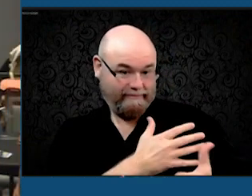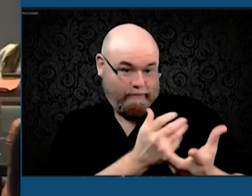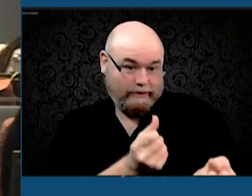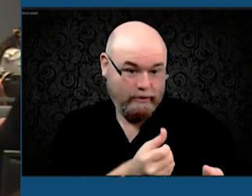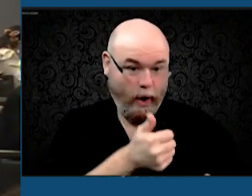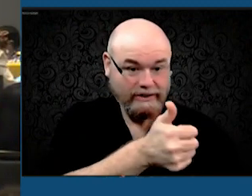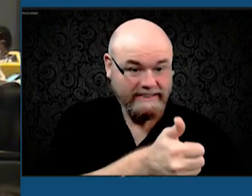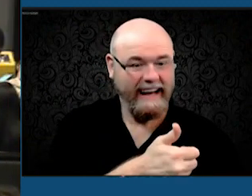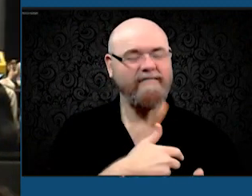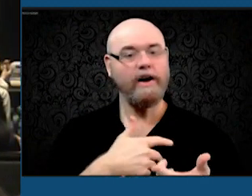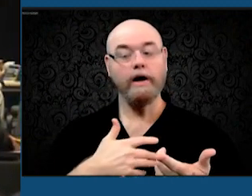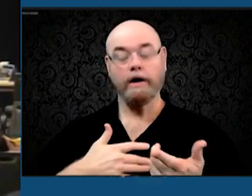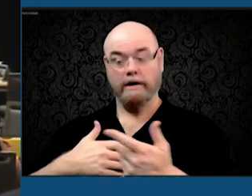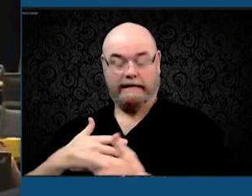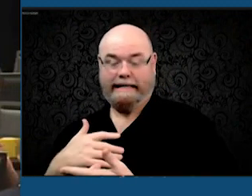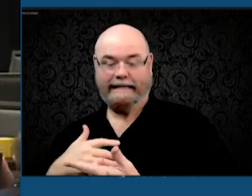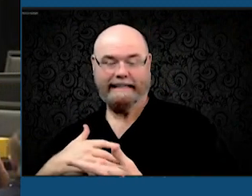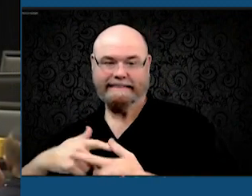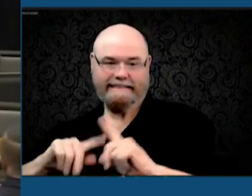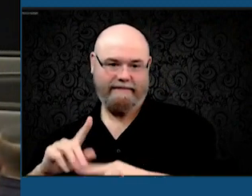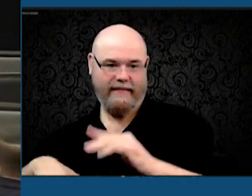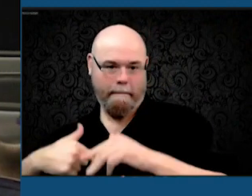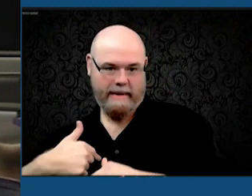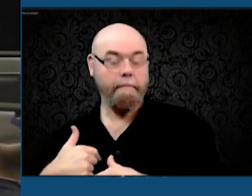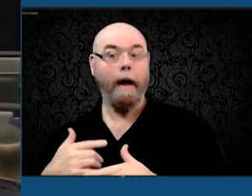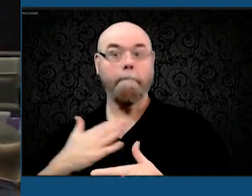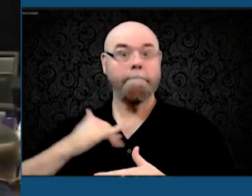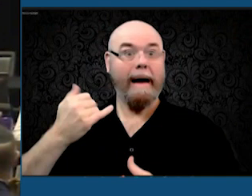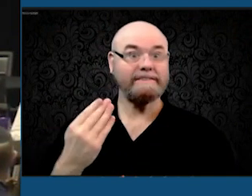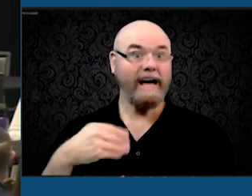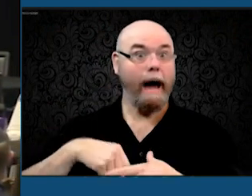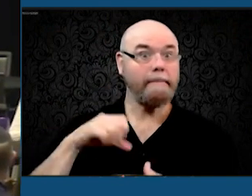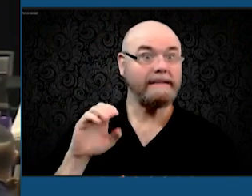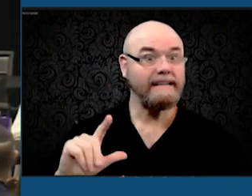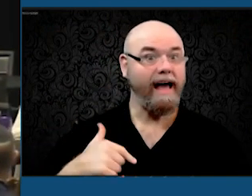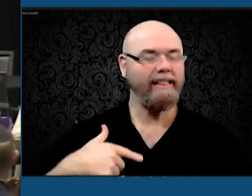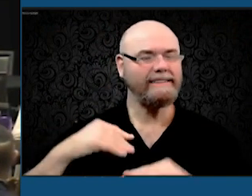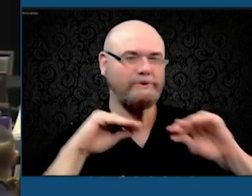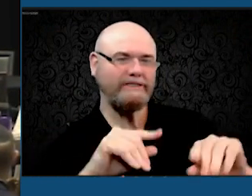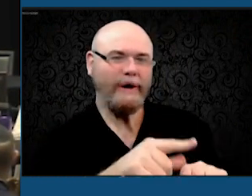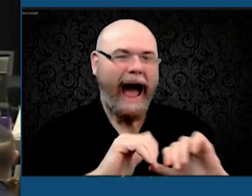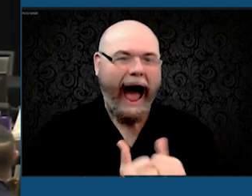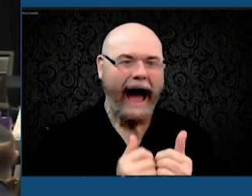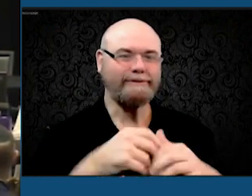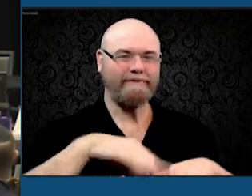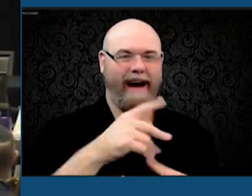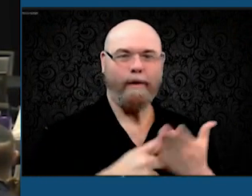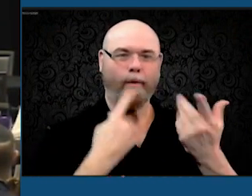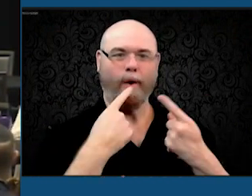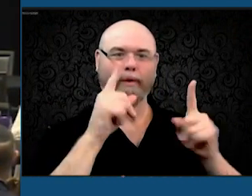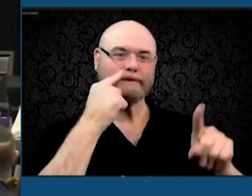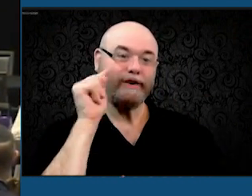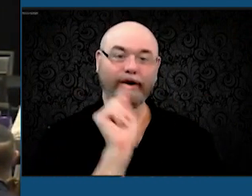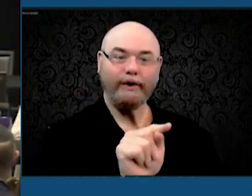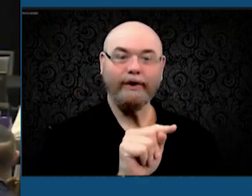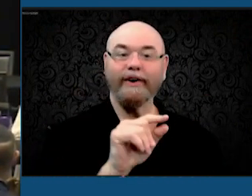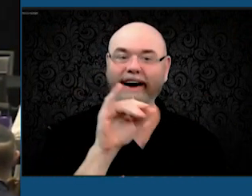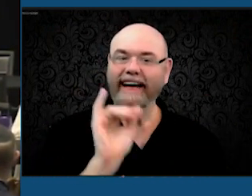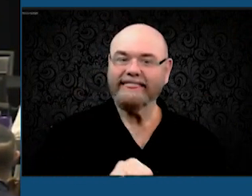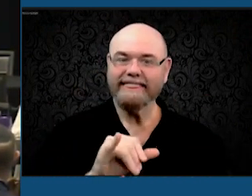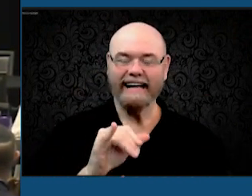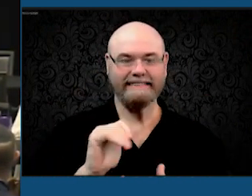help you find the things that are going to work best for you, given how you identify. That's the goal of this work. Does that resonate with